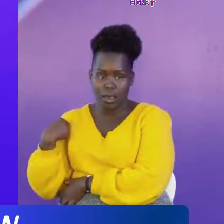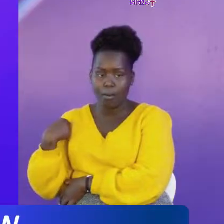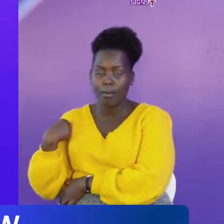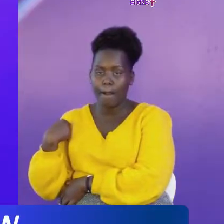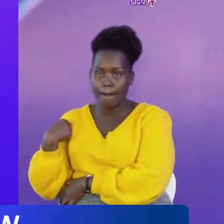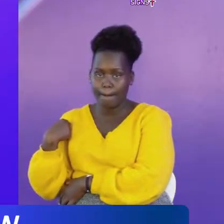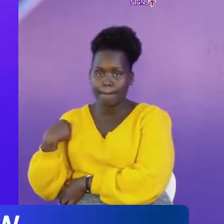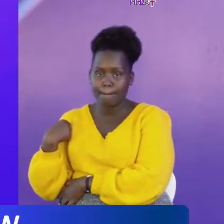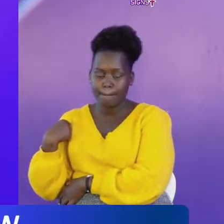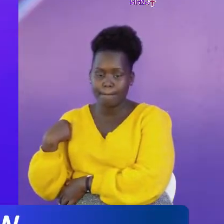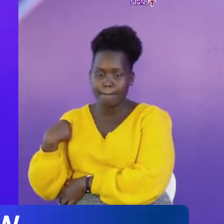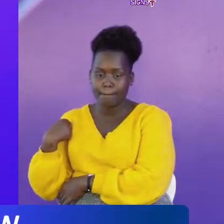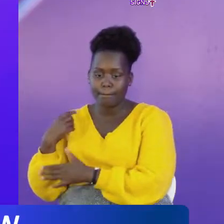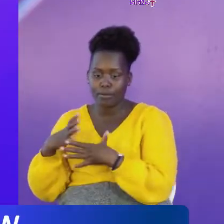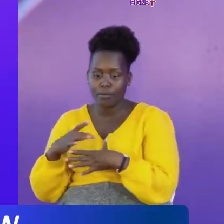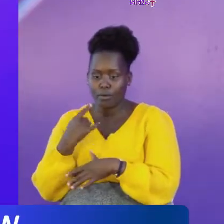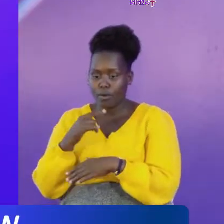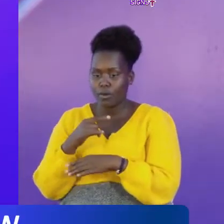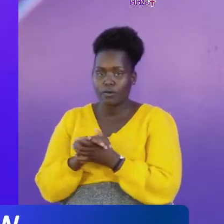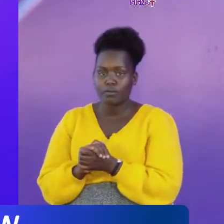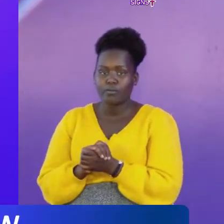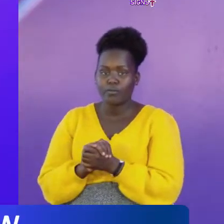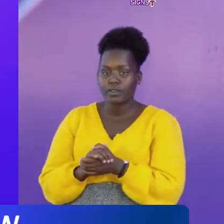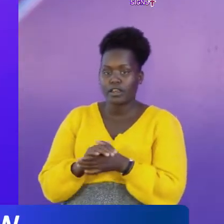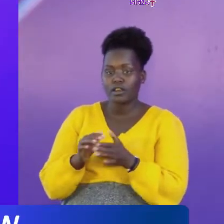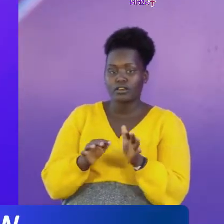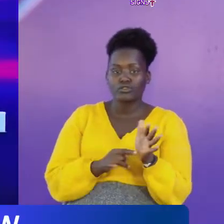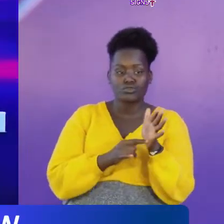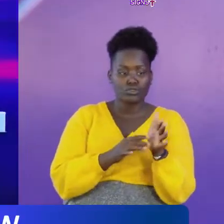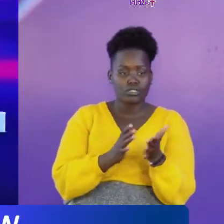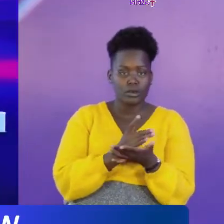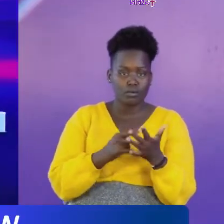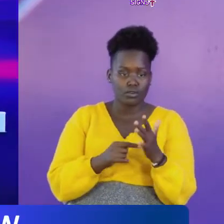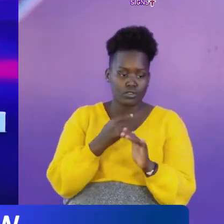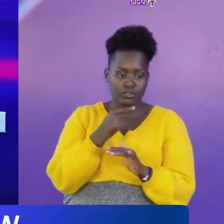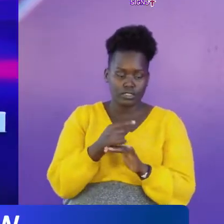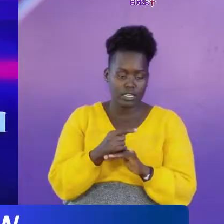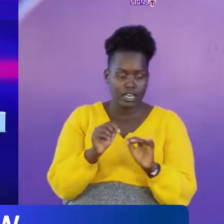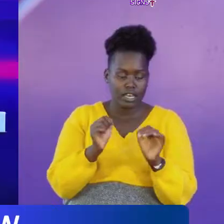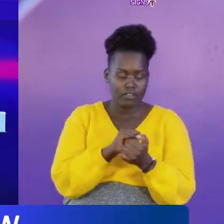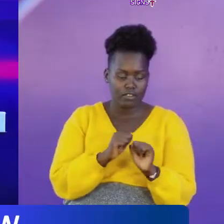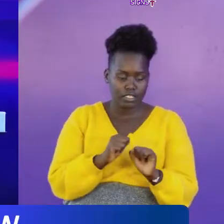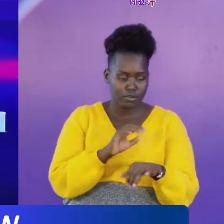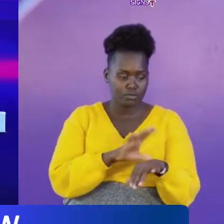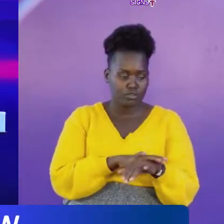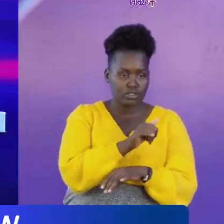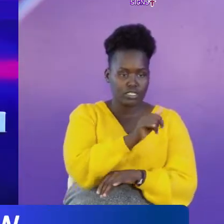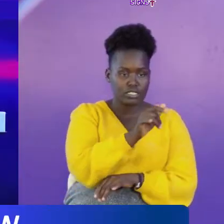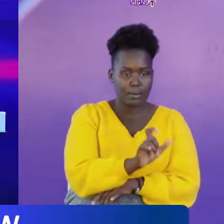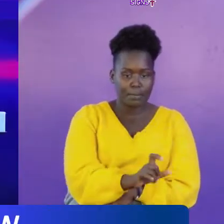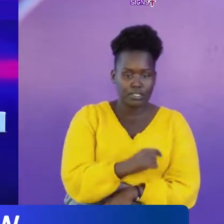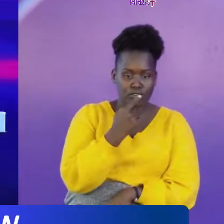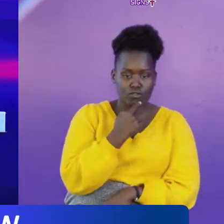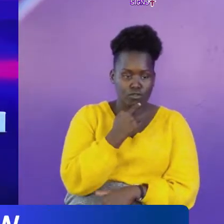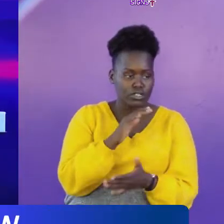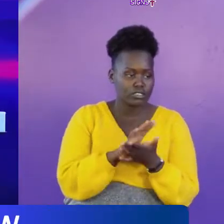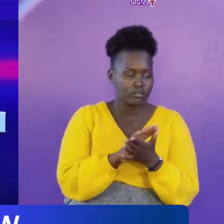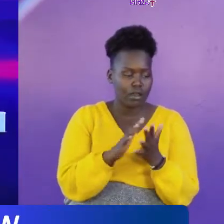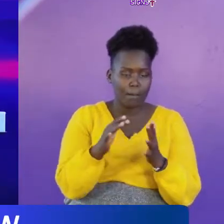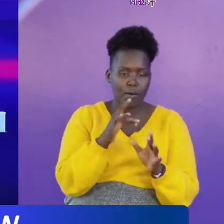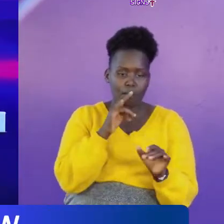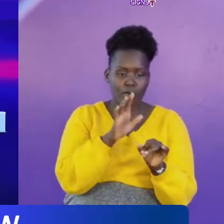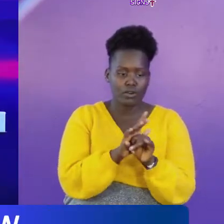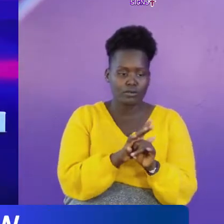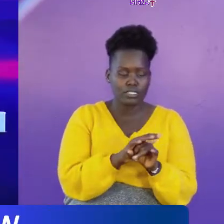up to vote will be the highest percentages, So just to sum up what you're saying, if we do not get a candidate that looks more promising to the